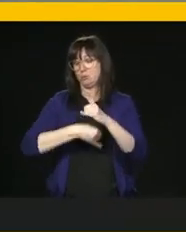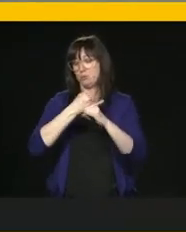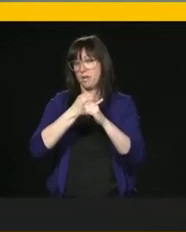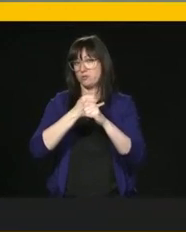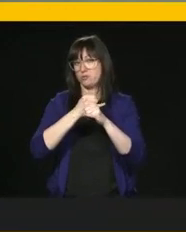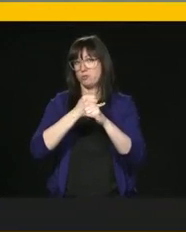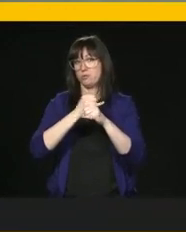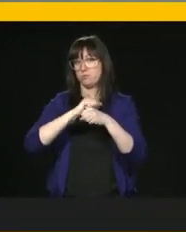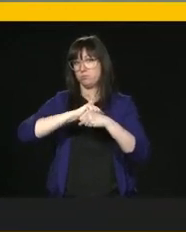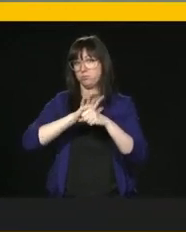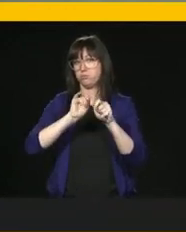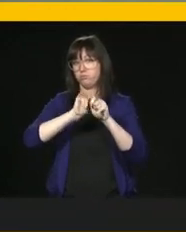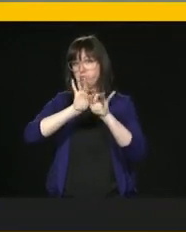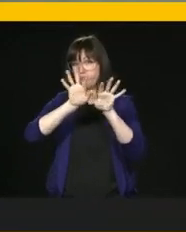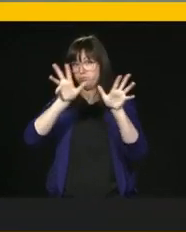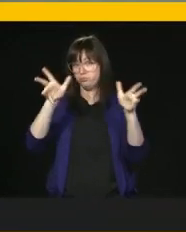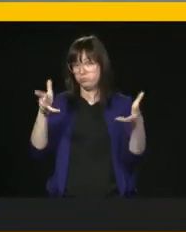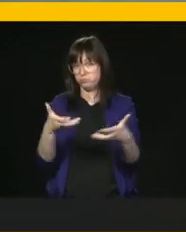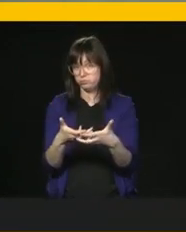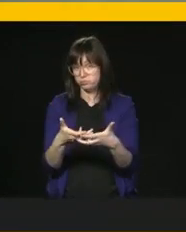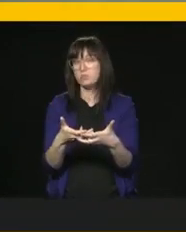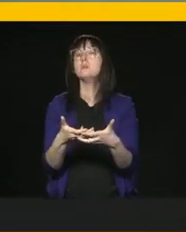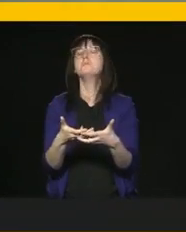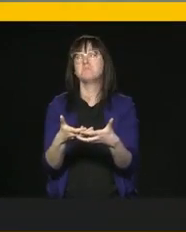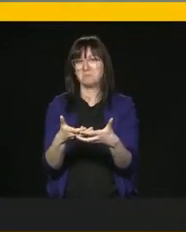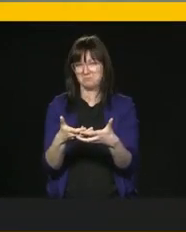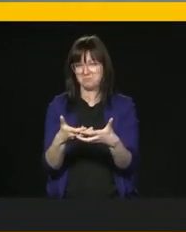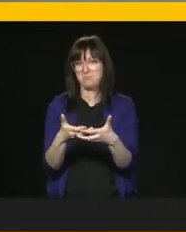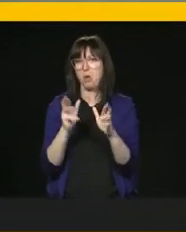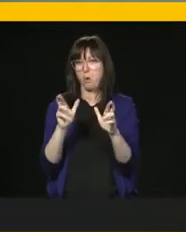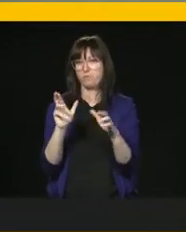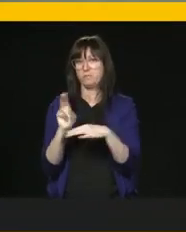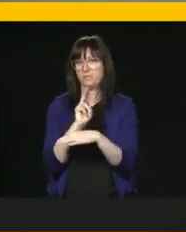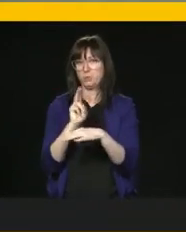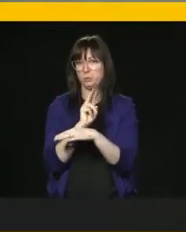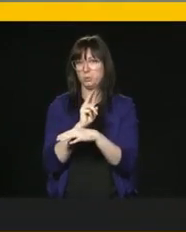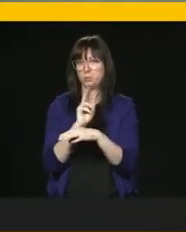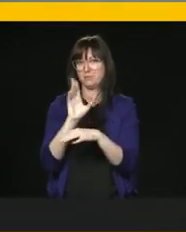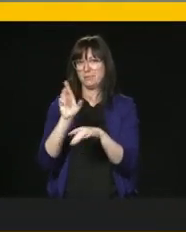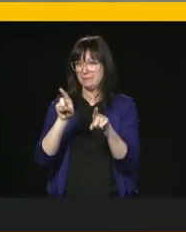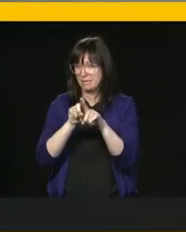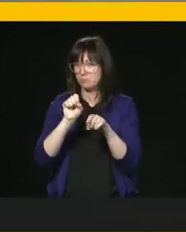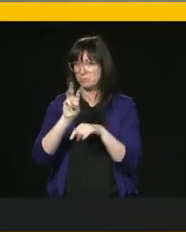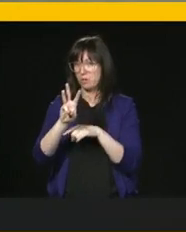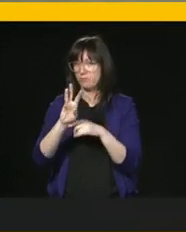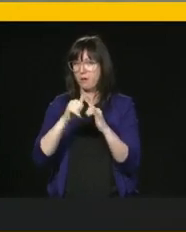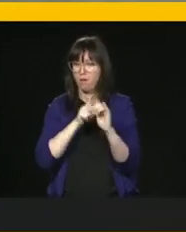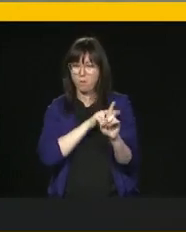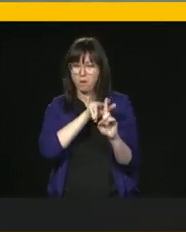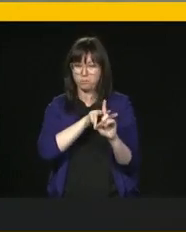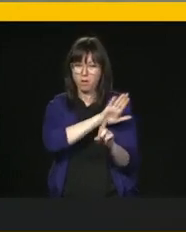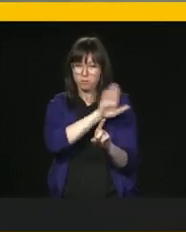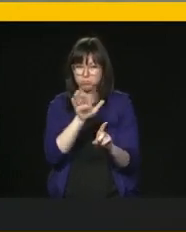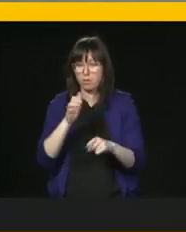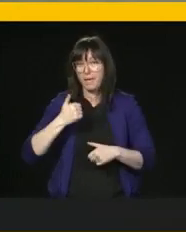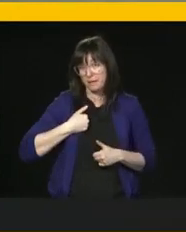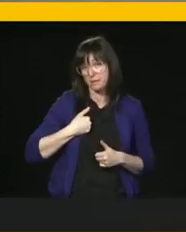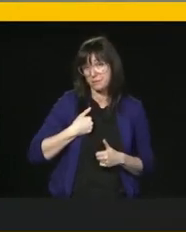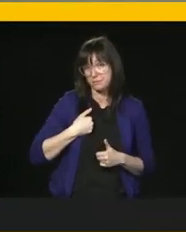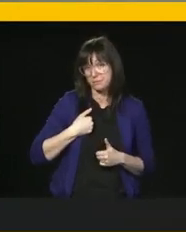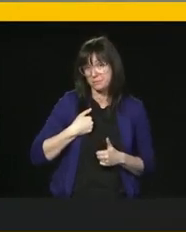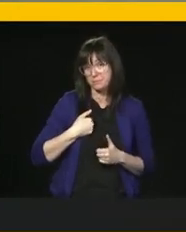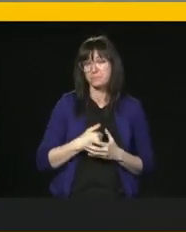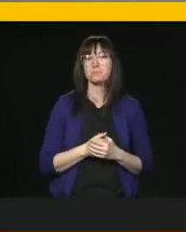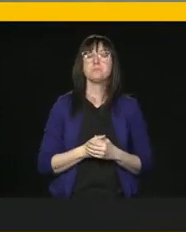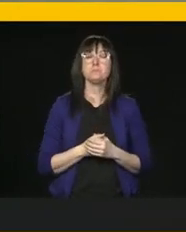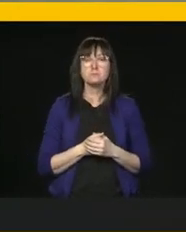COVID-19, we can potentially use this tool to look at, well, what's happening within the Canadian context. So that's some of the areas